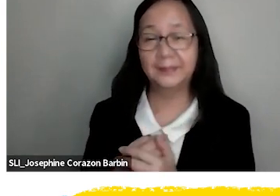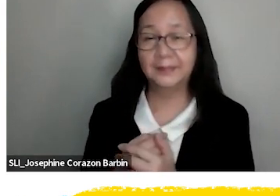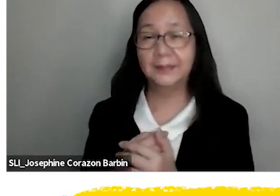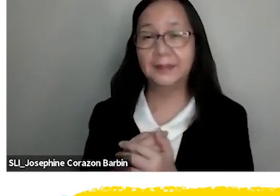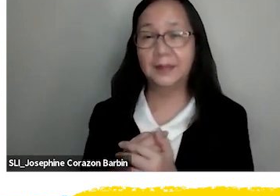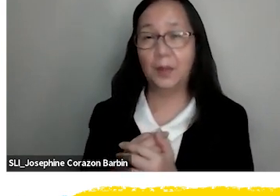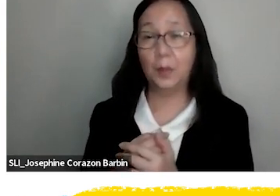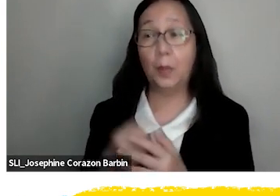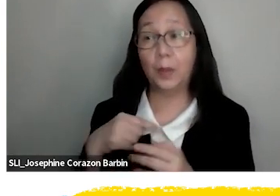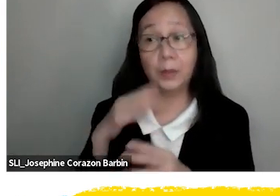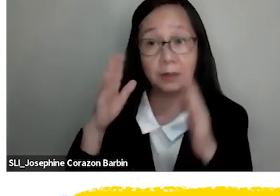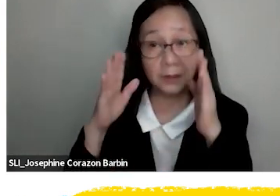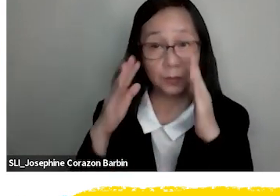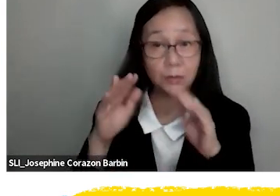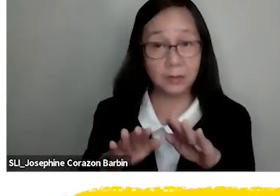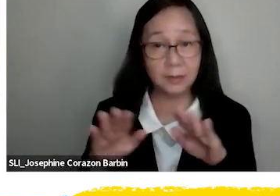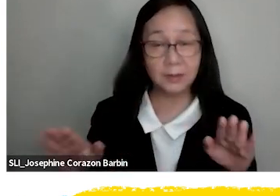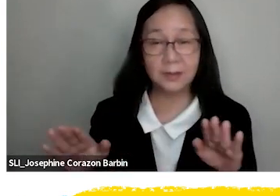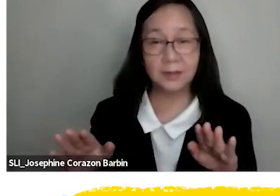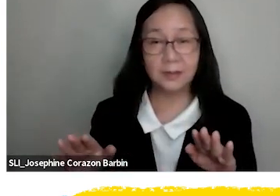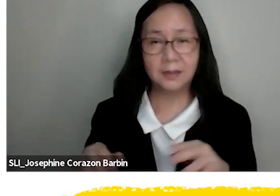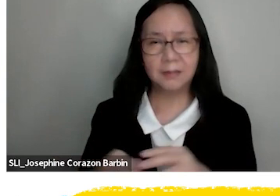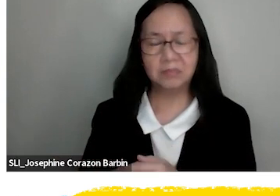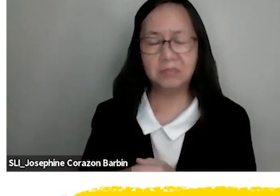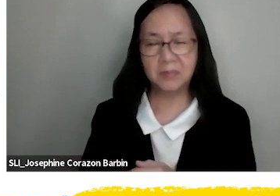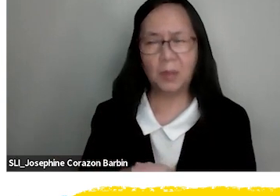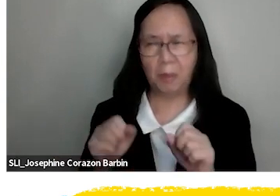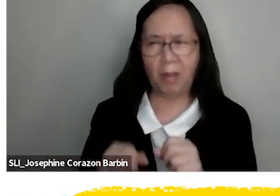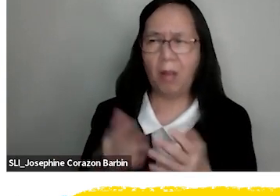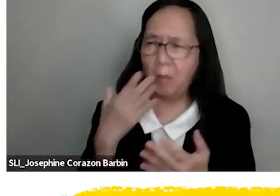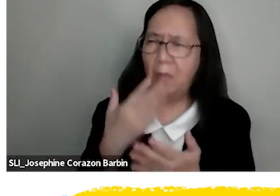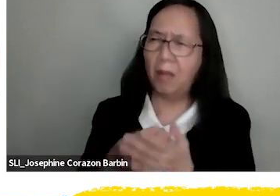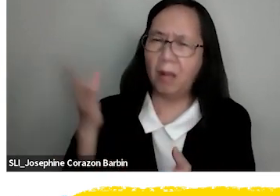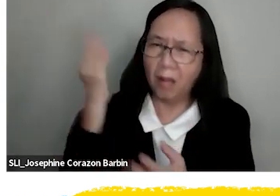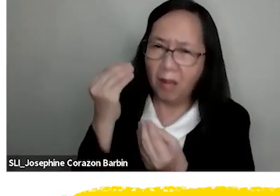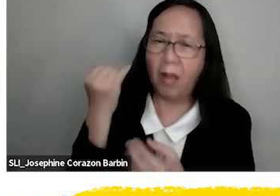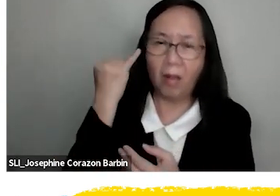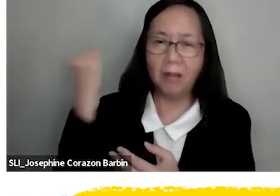when we listen to children, we got a very good idea that we have forgot.